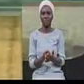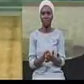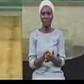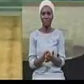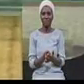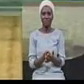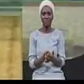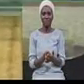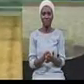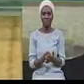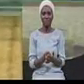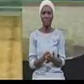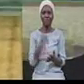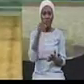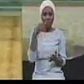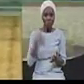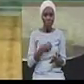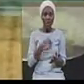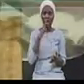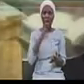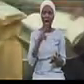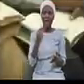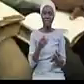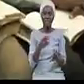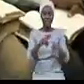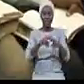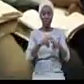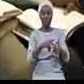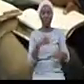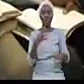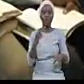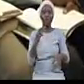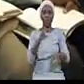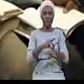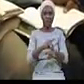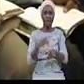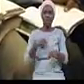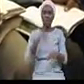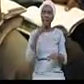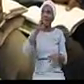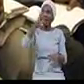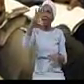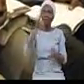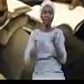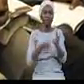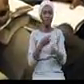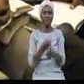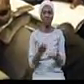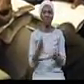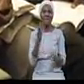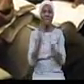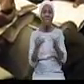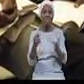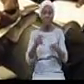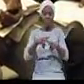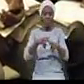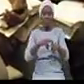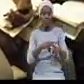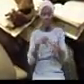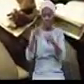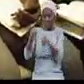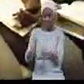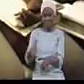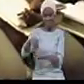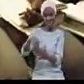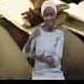the earth, and we are the light of the world. If the salt will remain in the bottle, and the salt will be